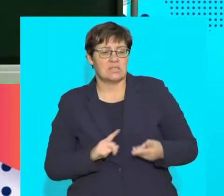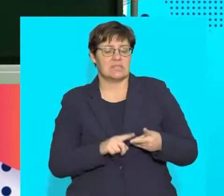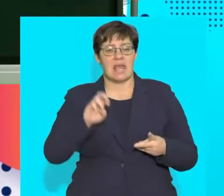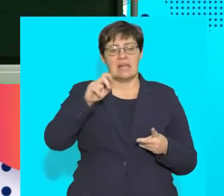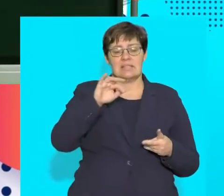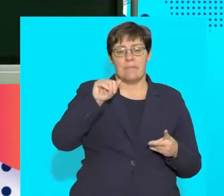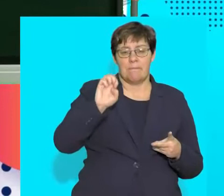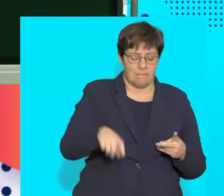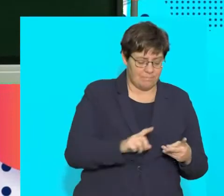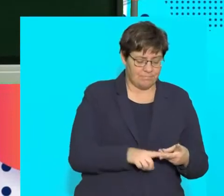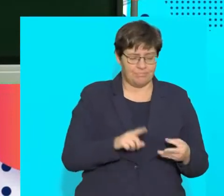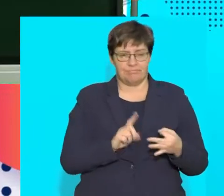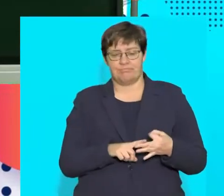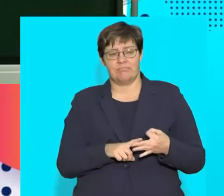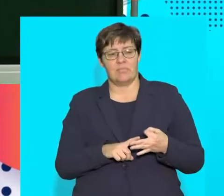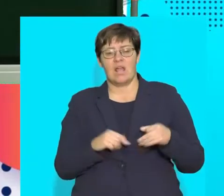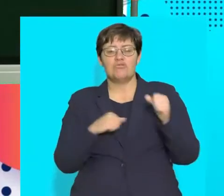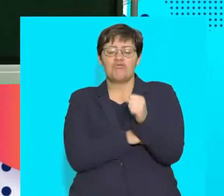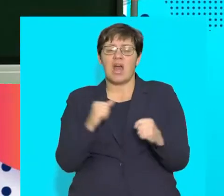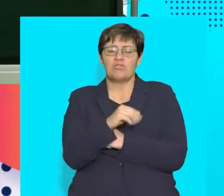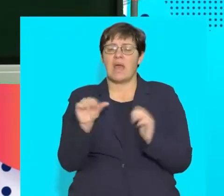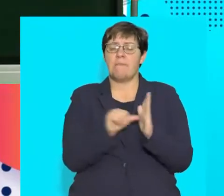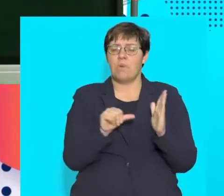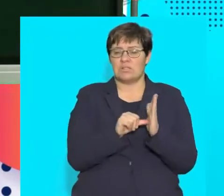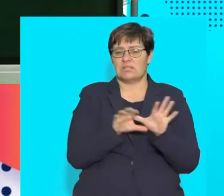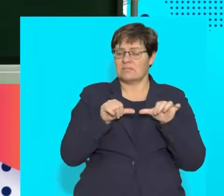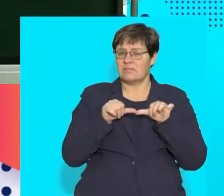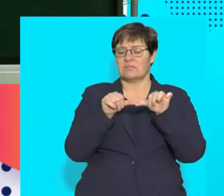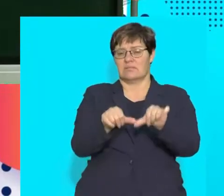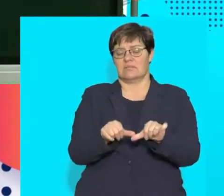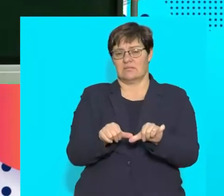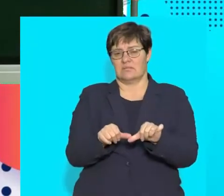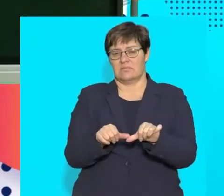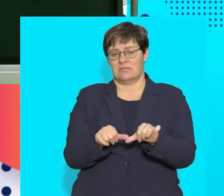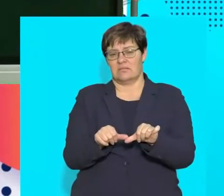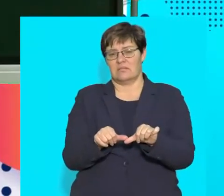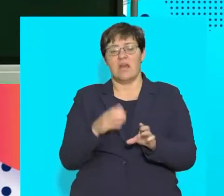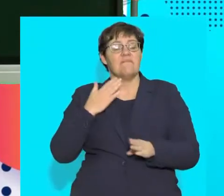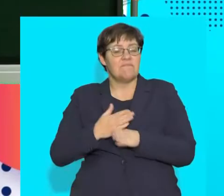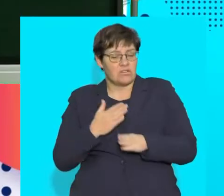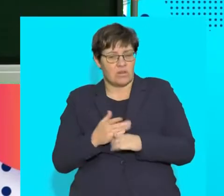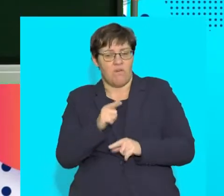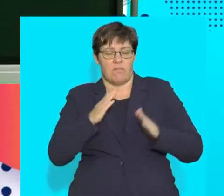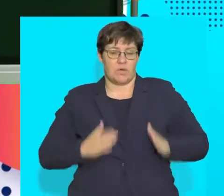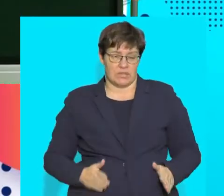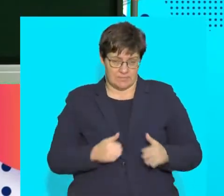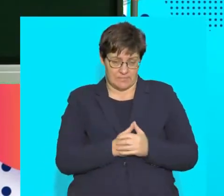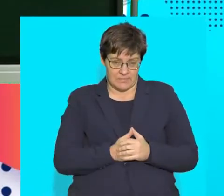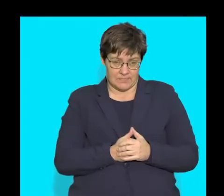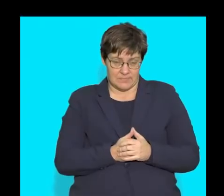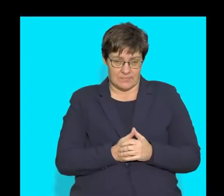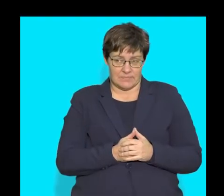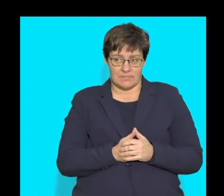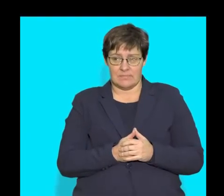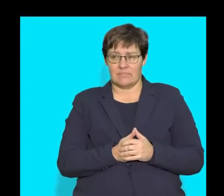enzymes, production of structures that are important in maintaining important functioning of the body.